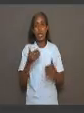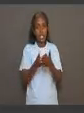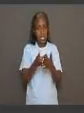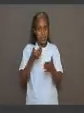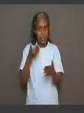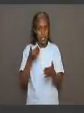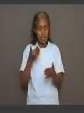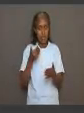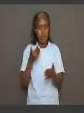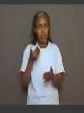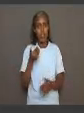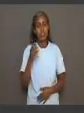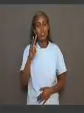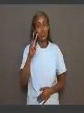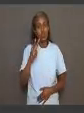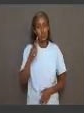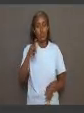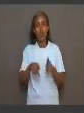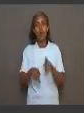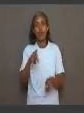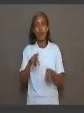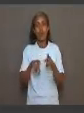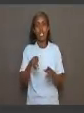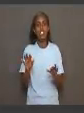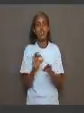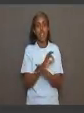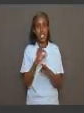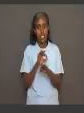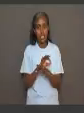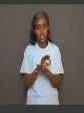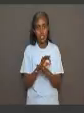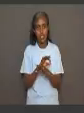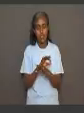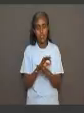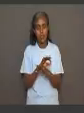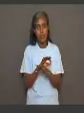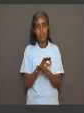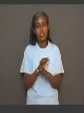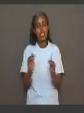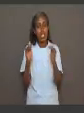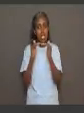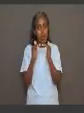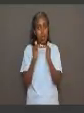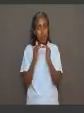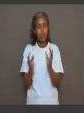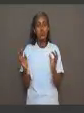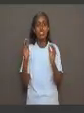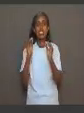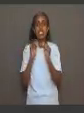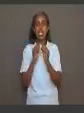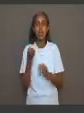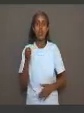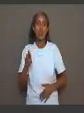difference of two population functions is equal to the sum